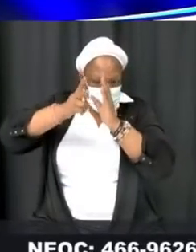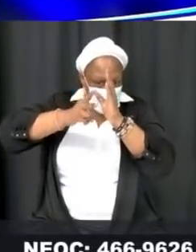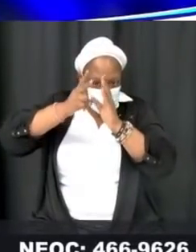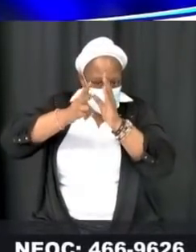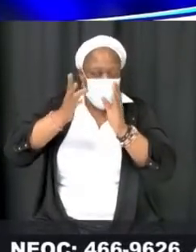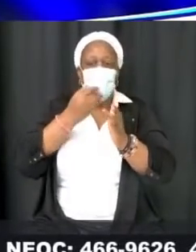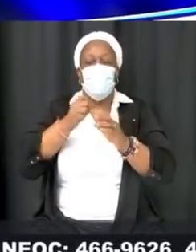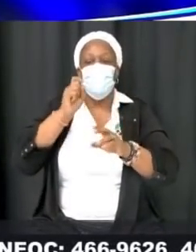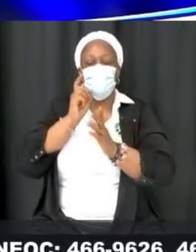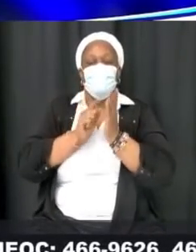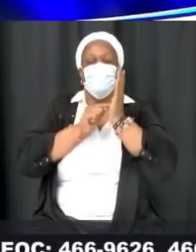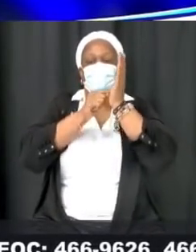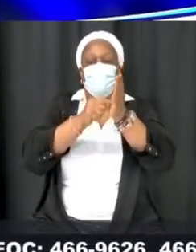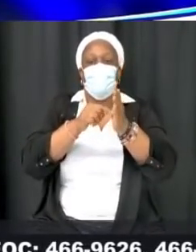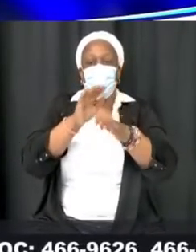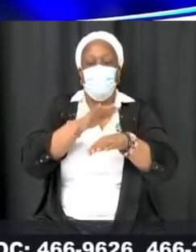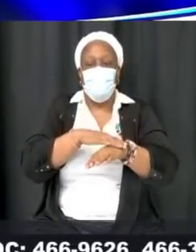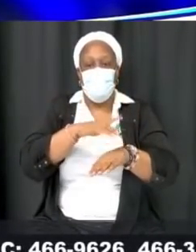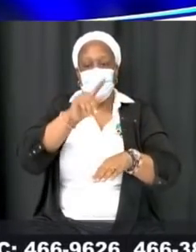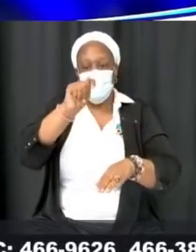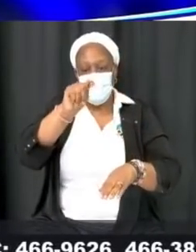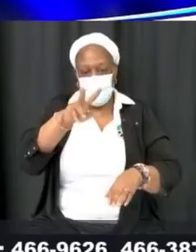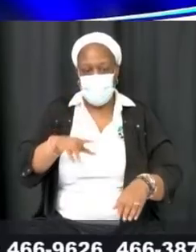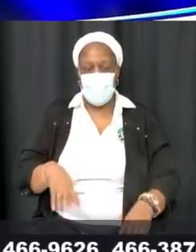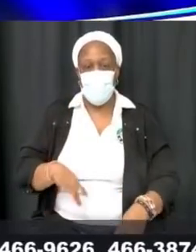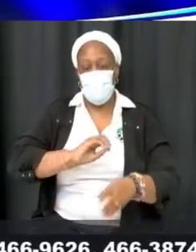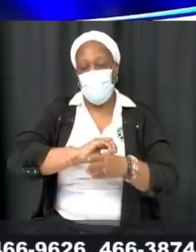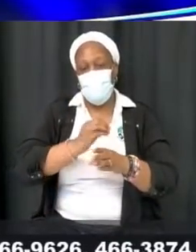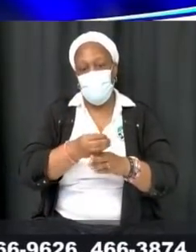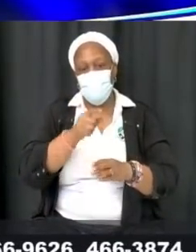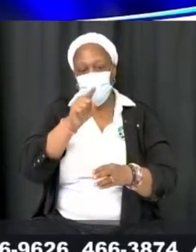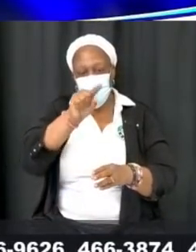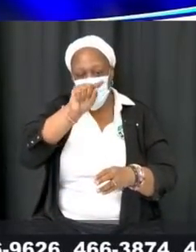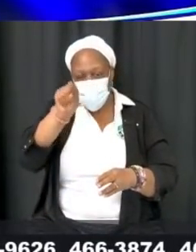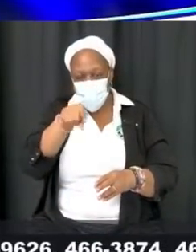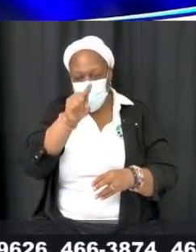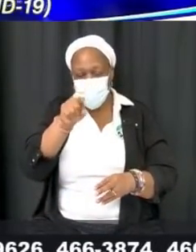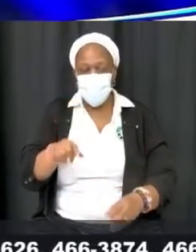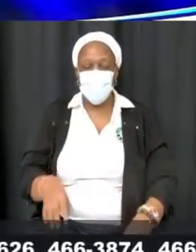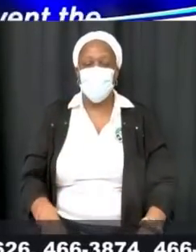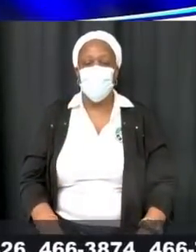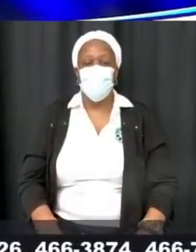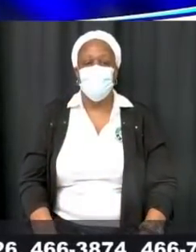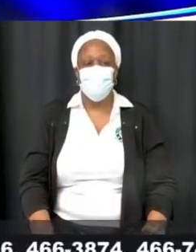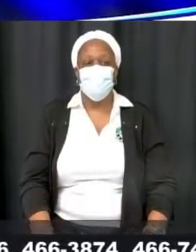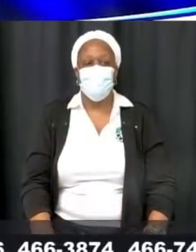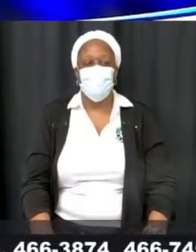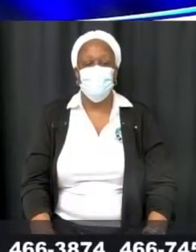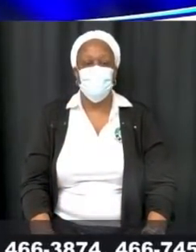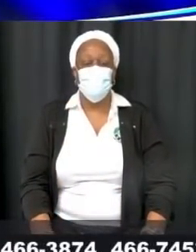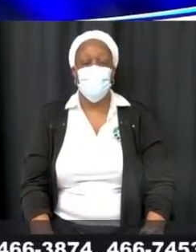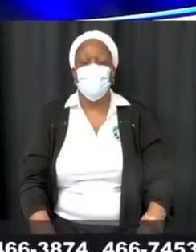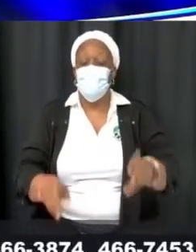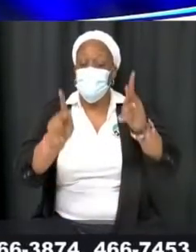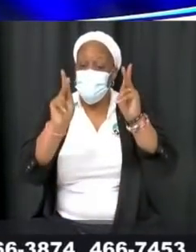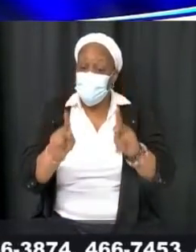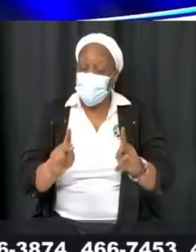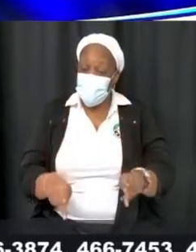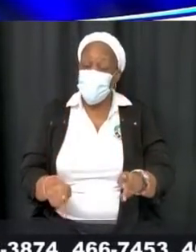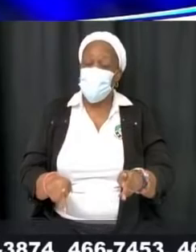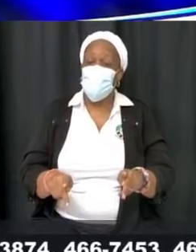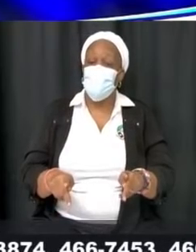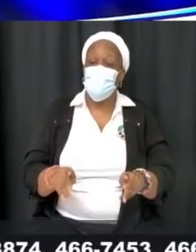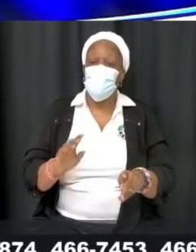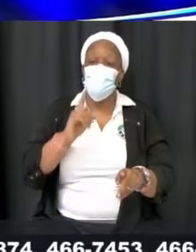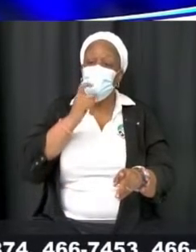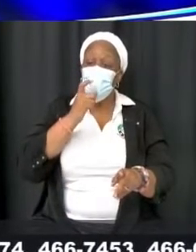For those essential workers who are out or on your way to or from work, from time to time you will encounter police